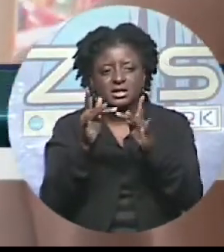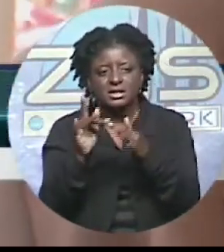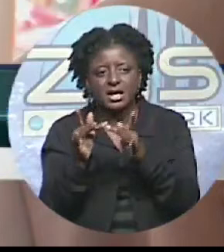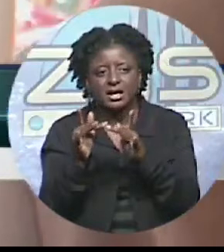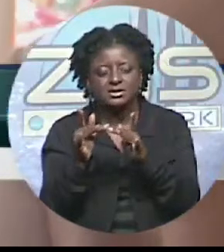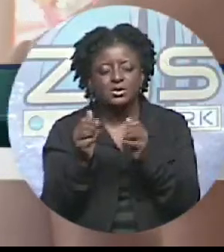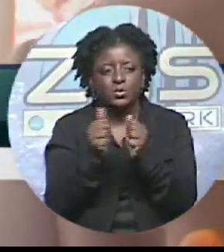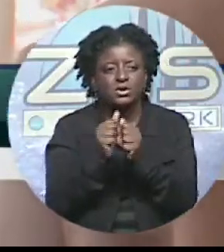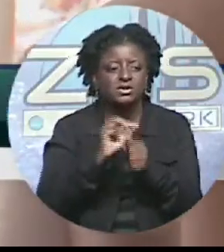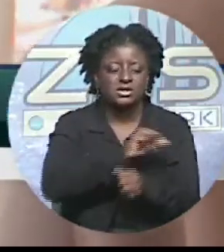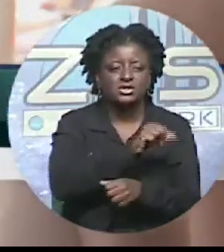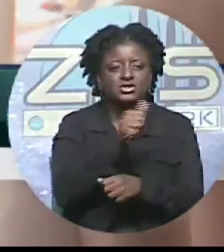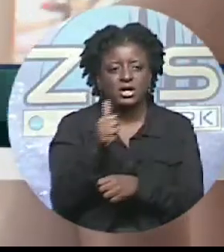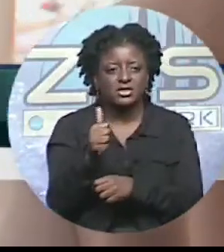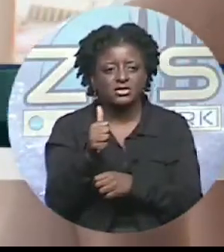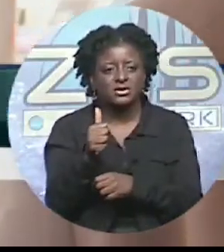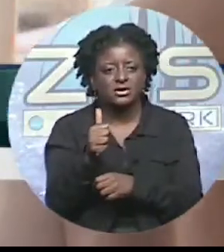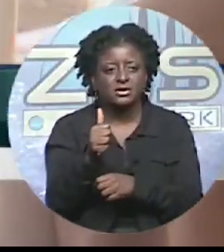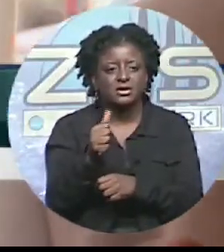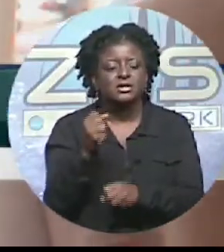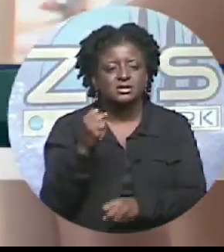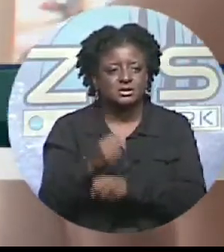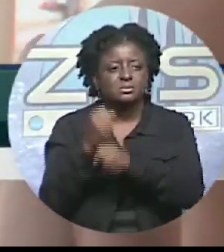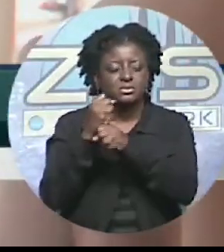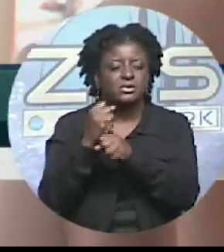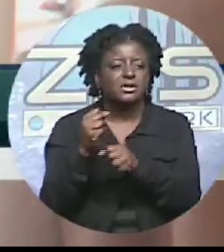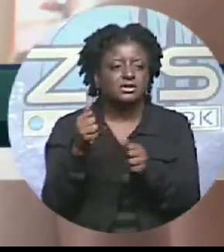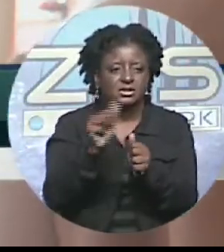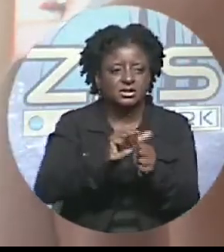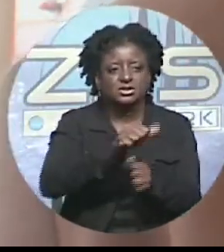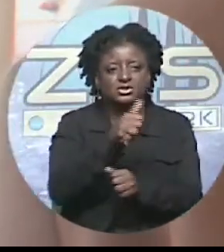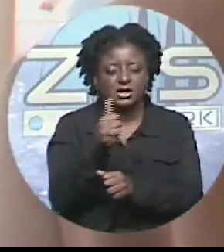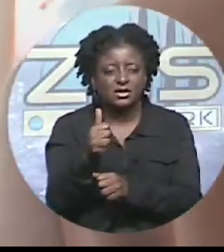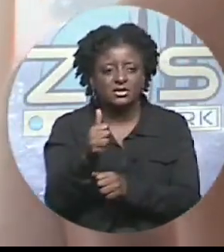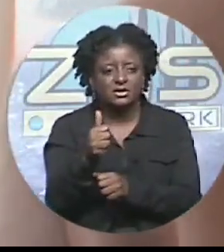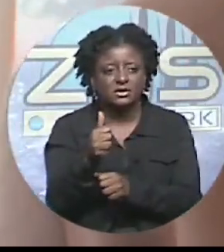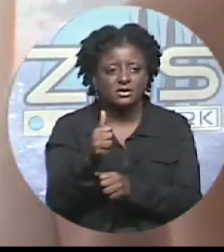back. To help solve crime, if we looking out for one another,